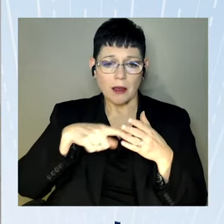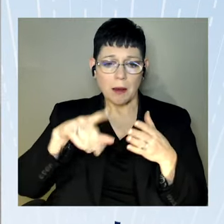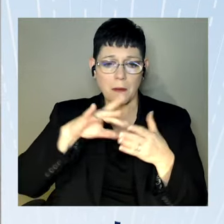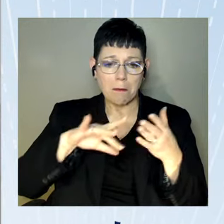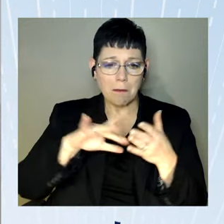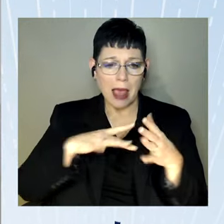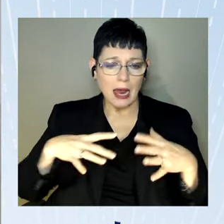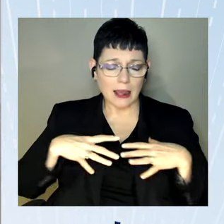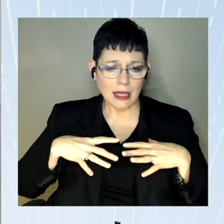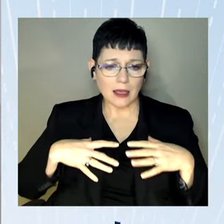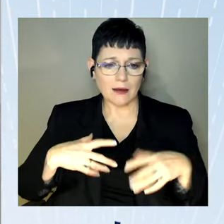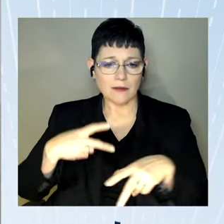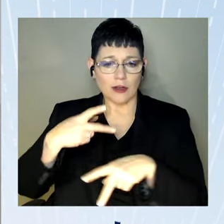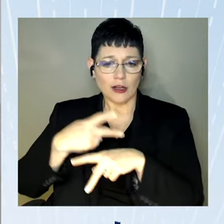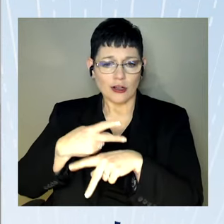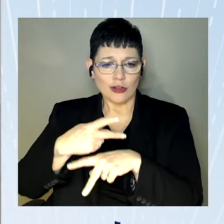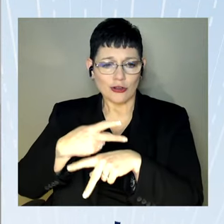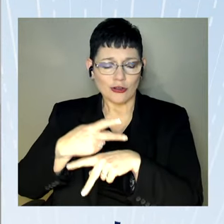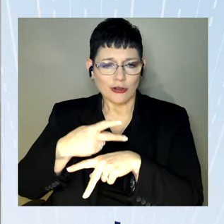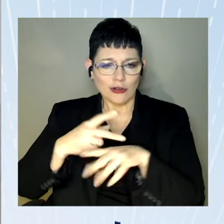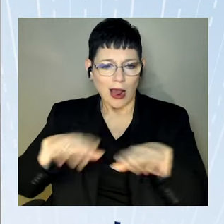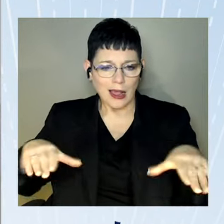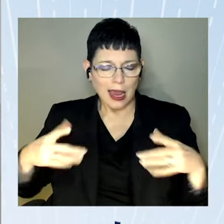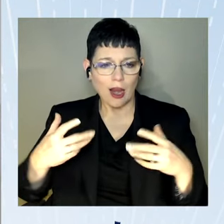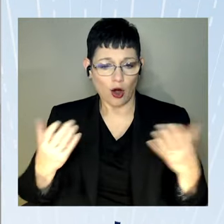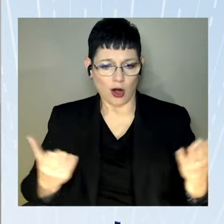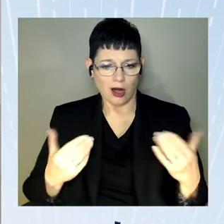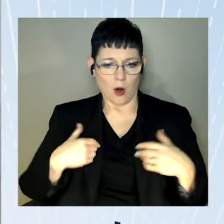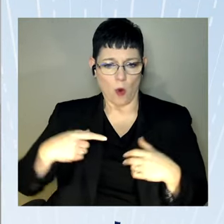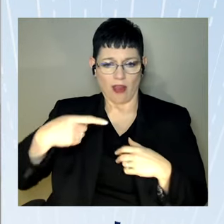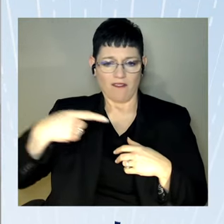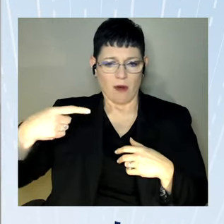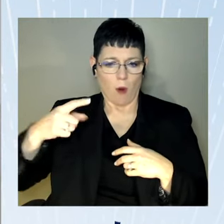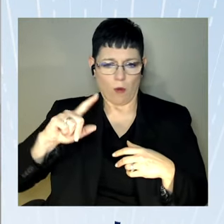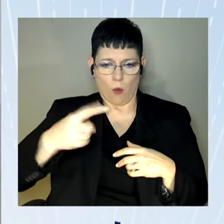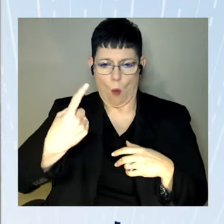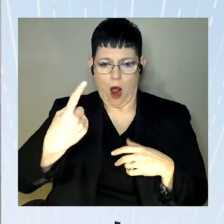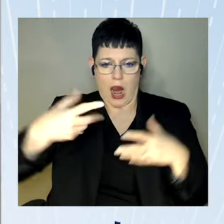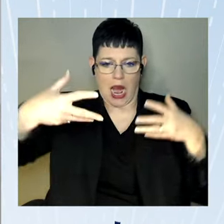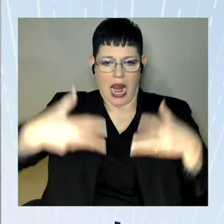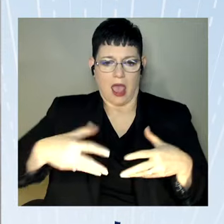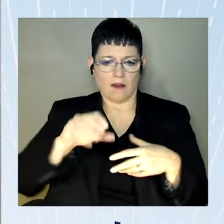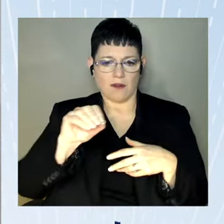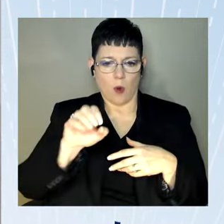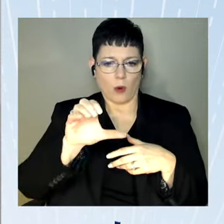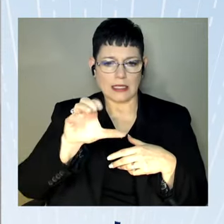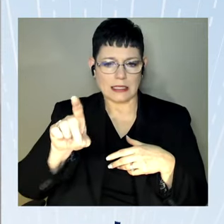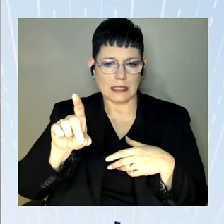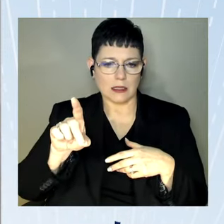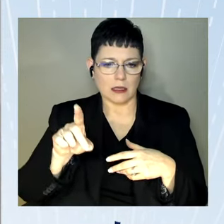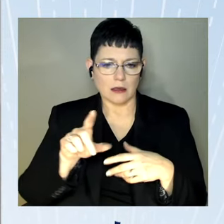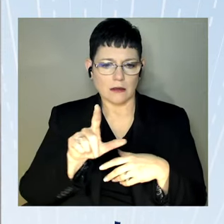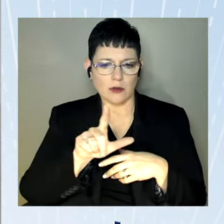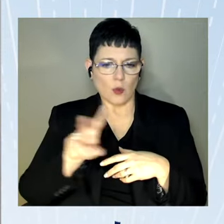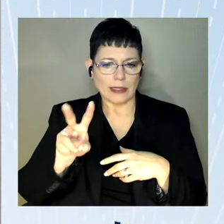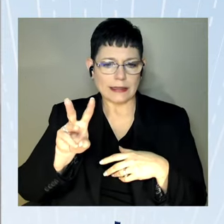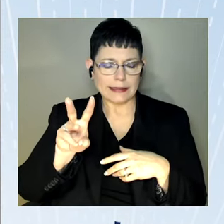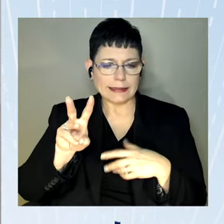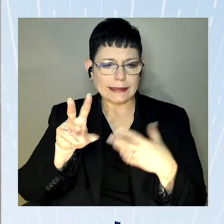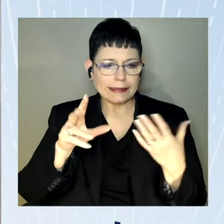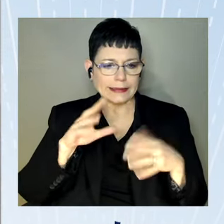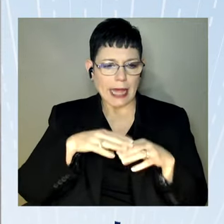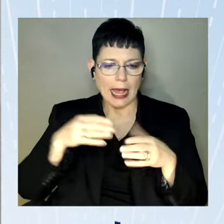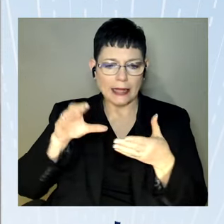country in the OECD without a national paid leave policy, and we are 26th on spending on child